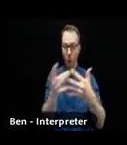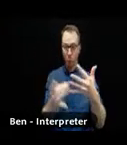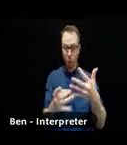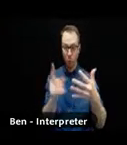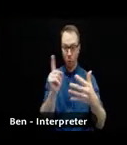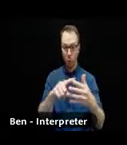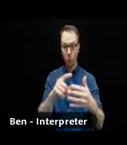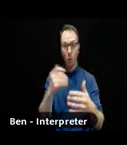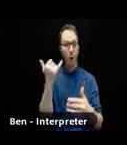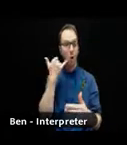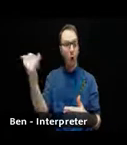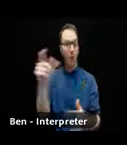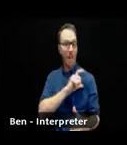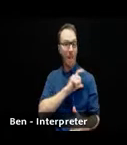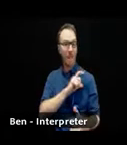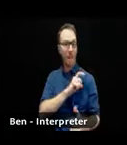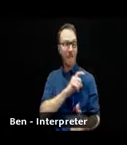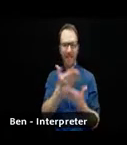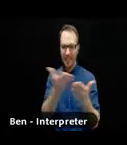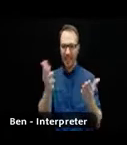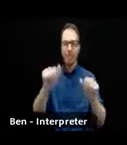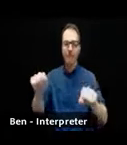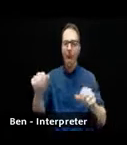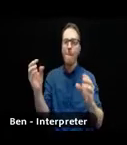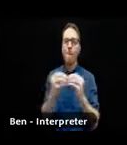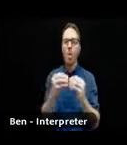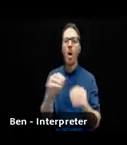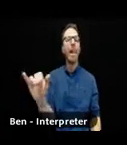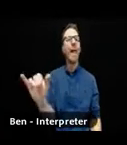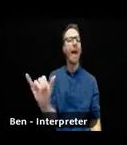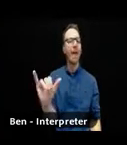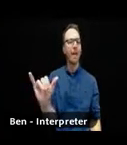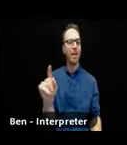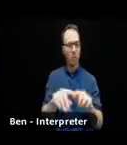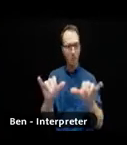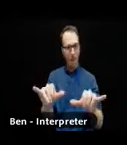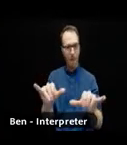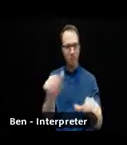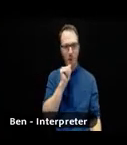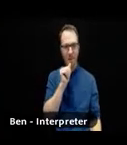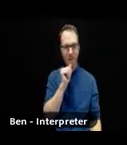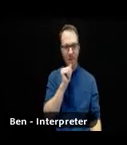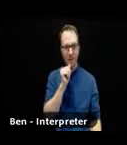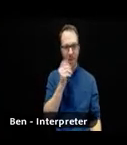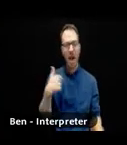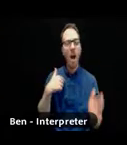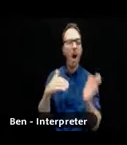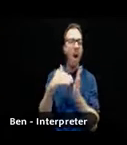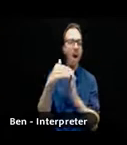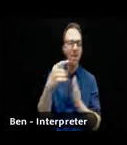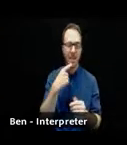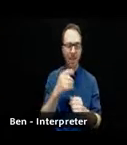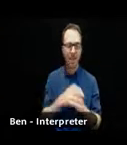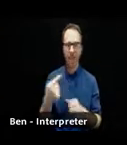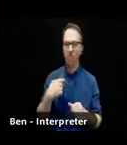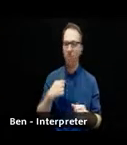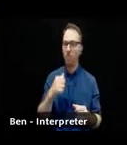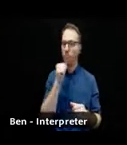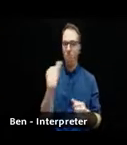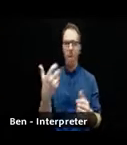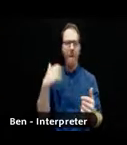the police, that things may actually be more likely to remain private. I often say, I did not want my